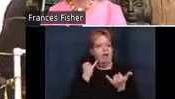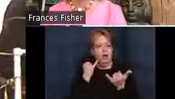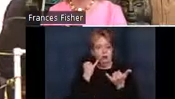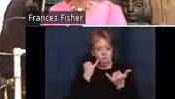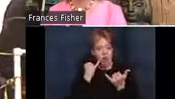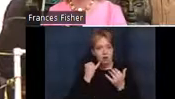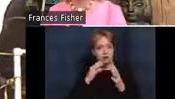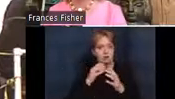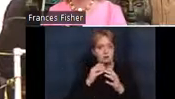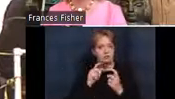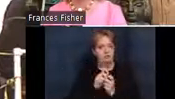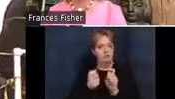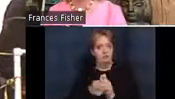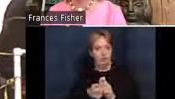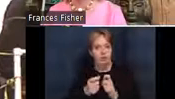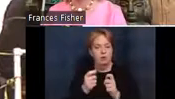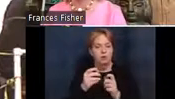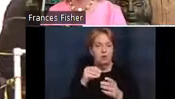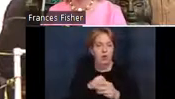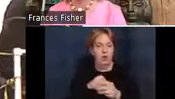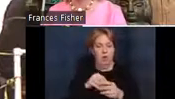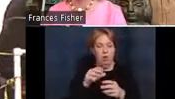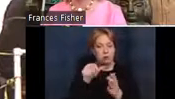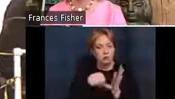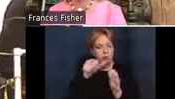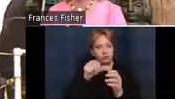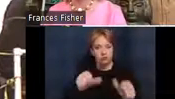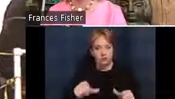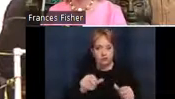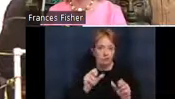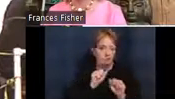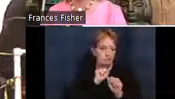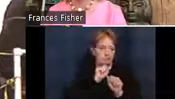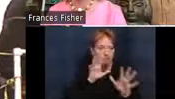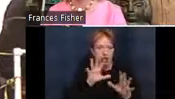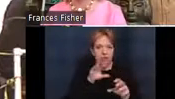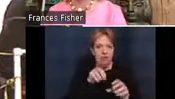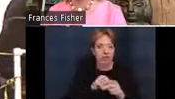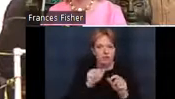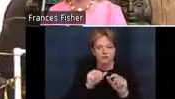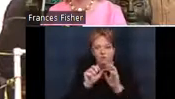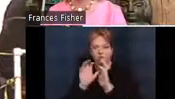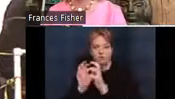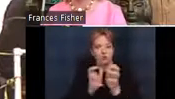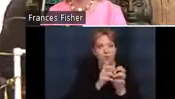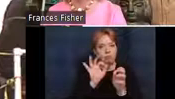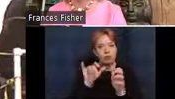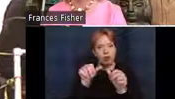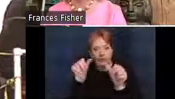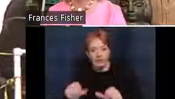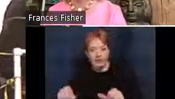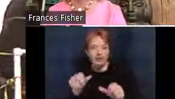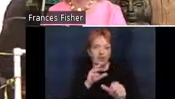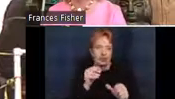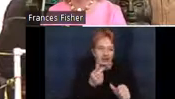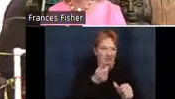produced surprisingly few works on a monumental scale and almost none involving a group of related figures." Ann Norton had